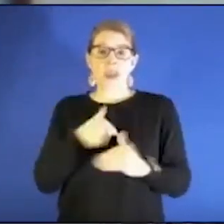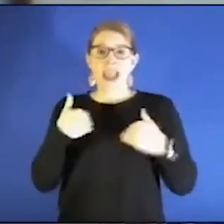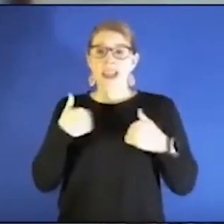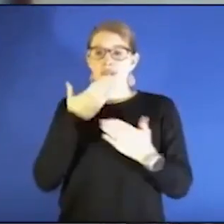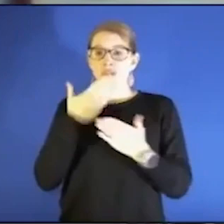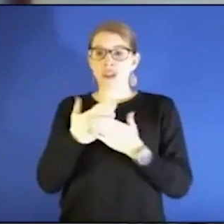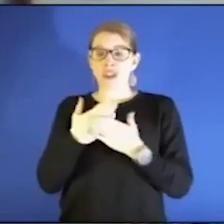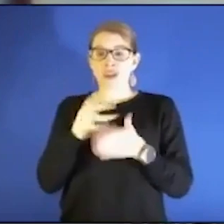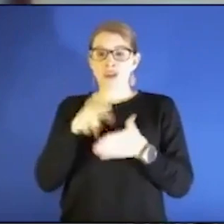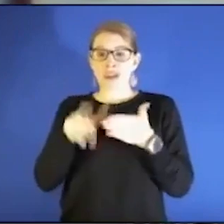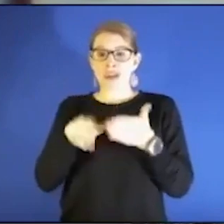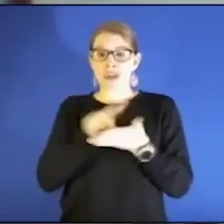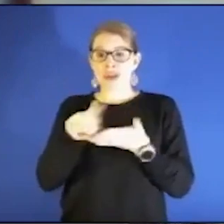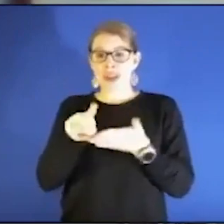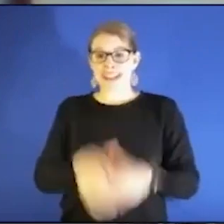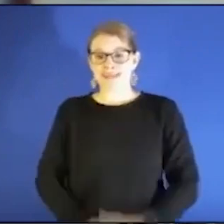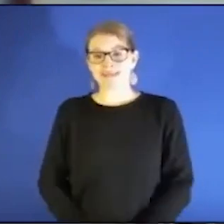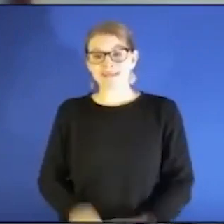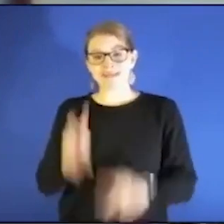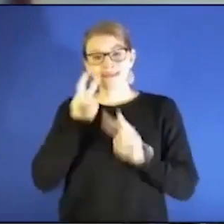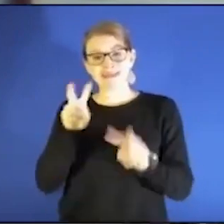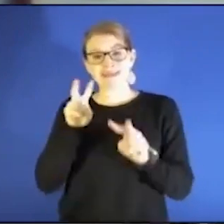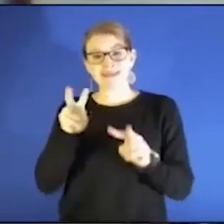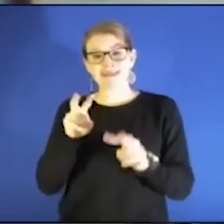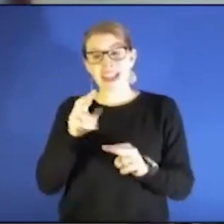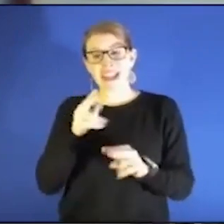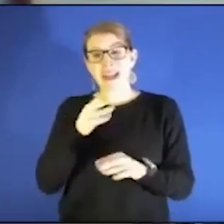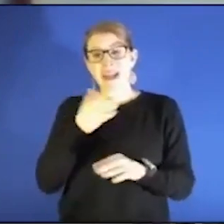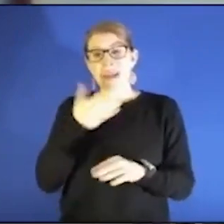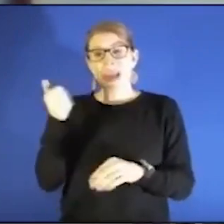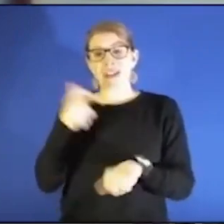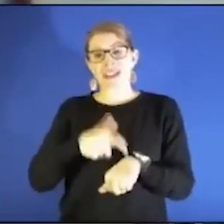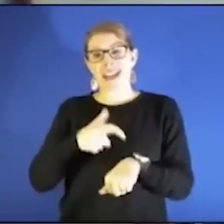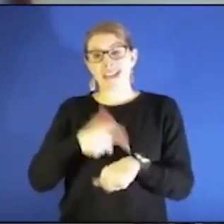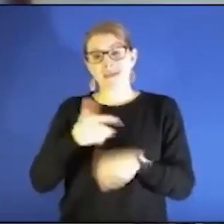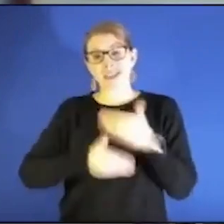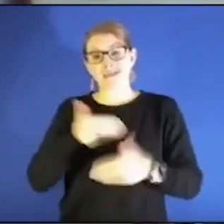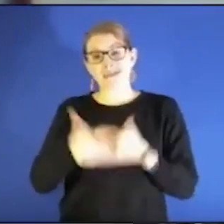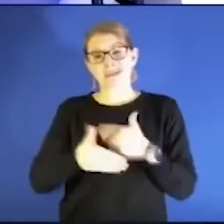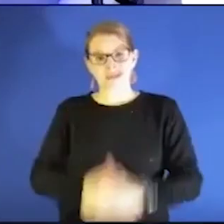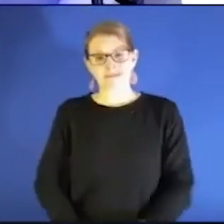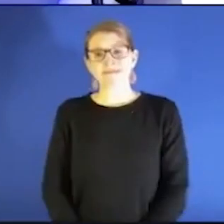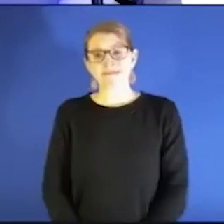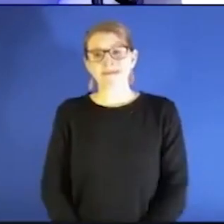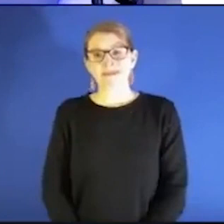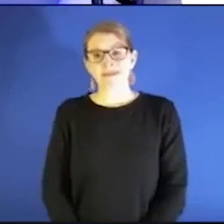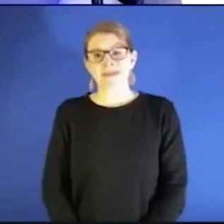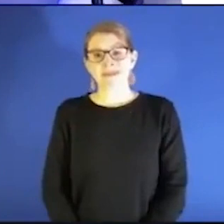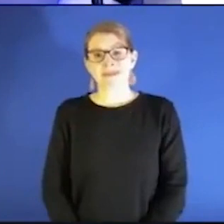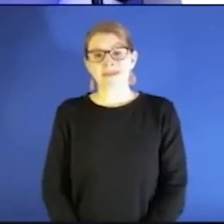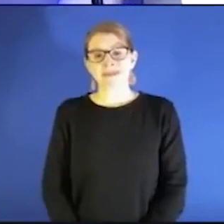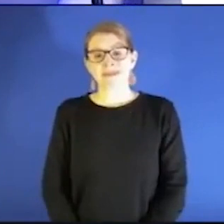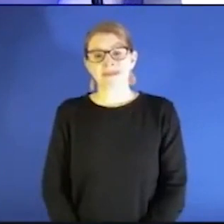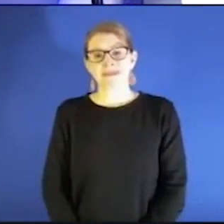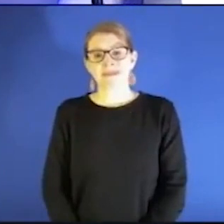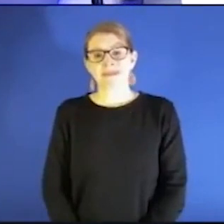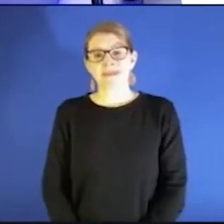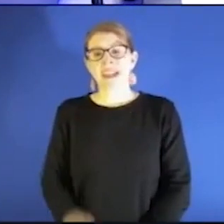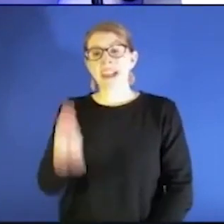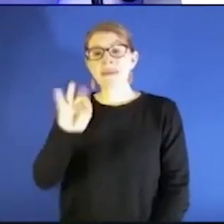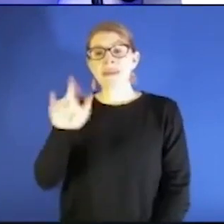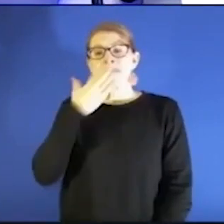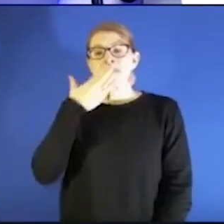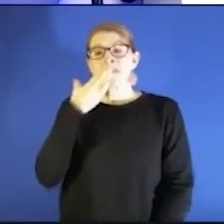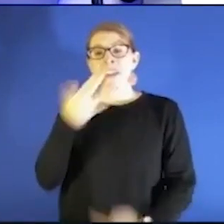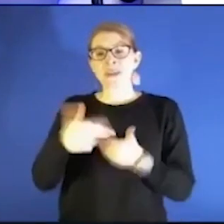and we look forward to better times in shortly. Bill, thank you so much for being with us